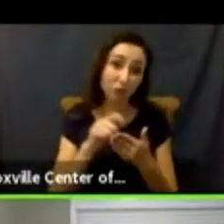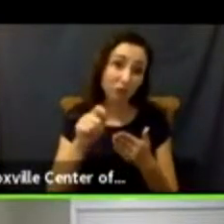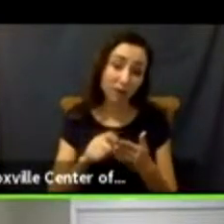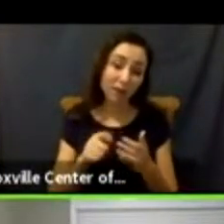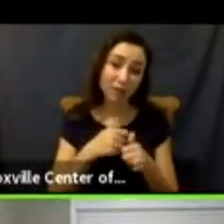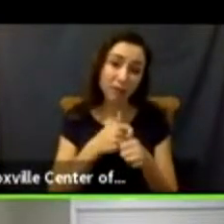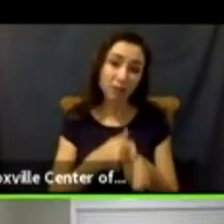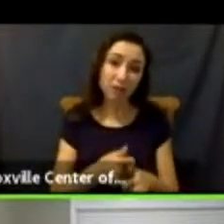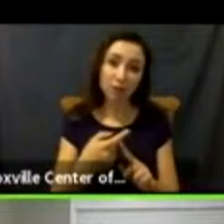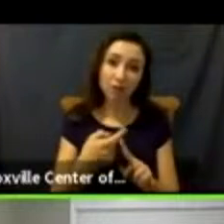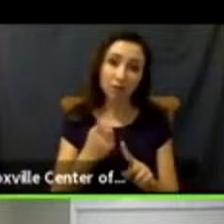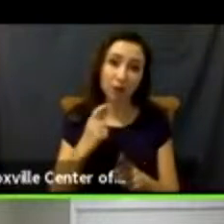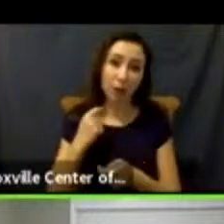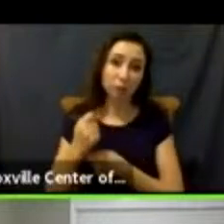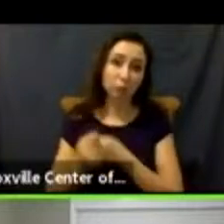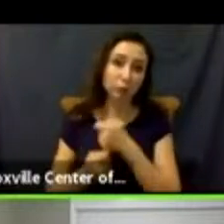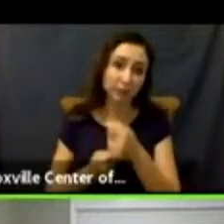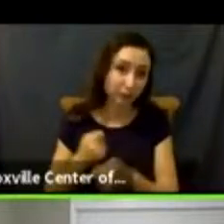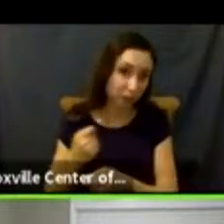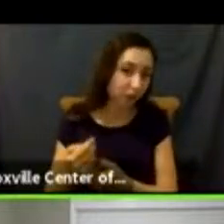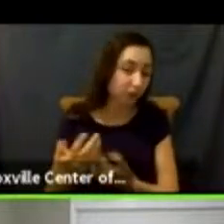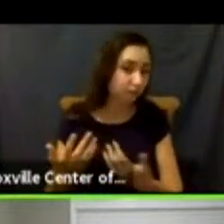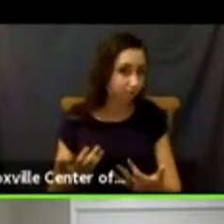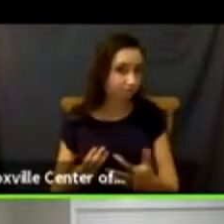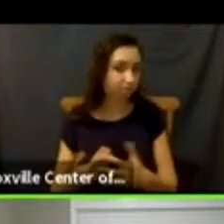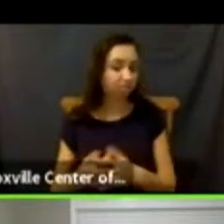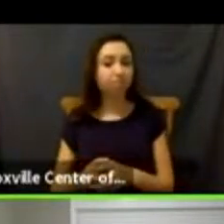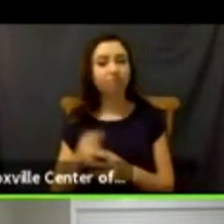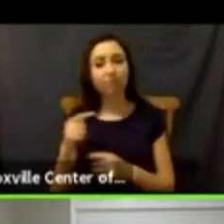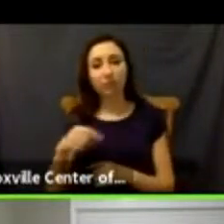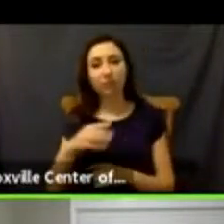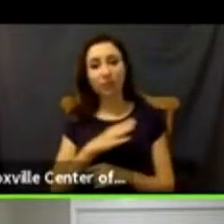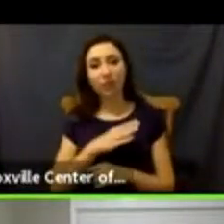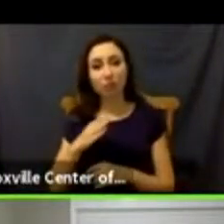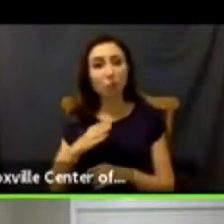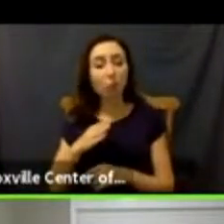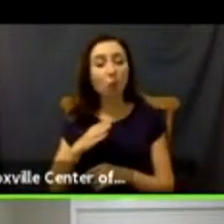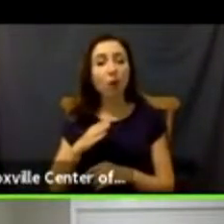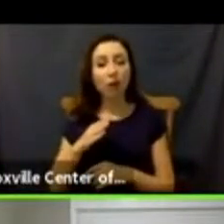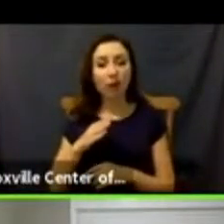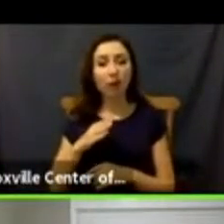of tradition, but this board is a statutorily